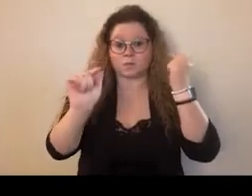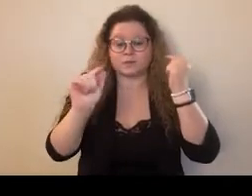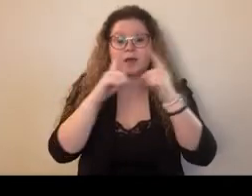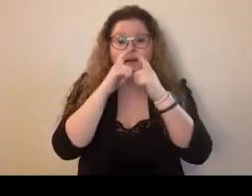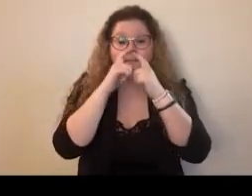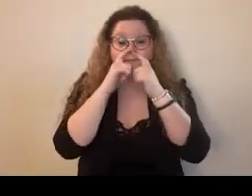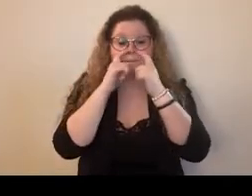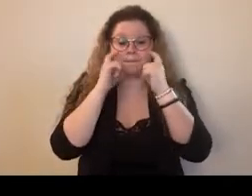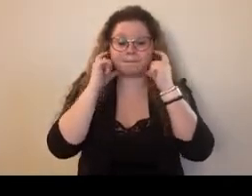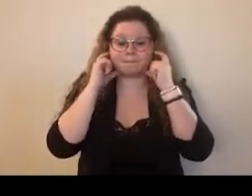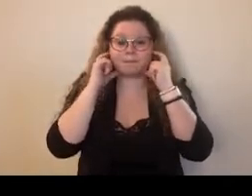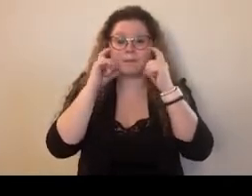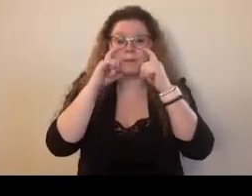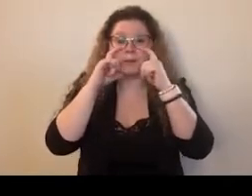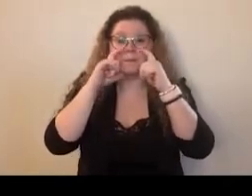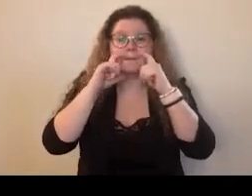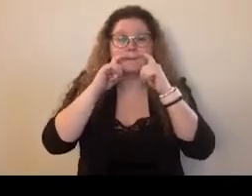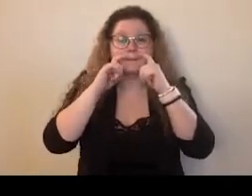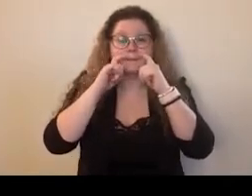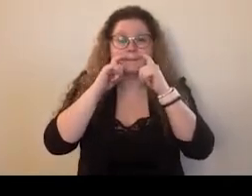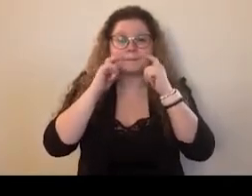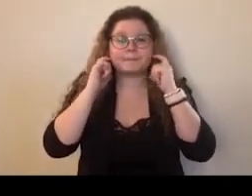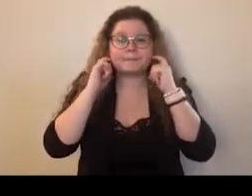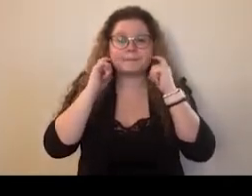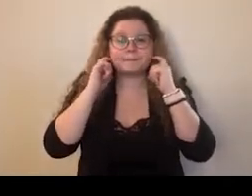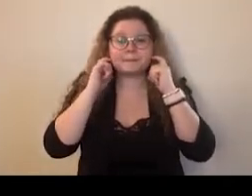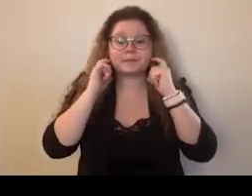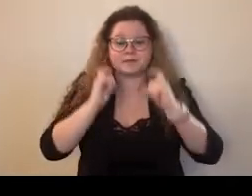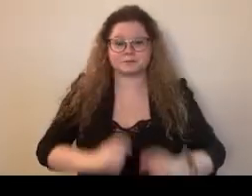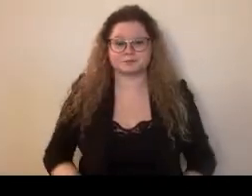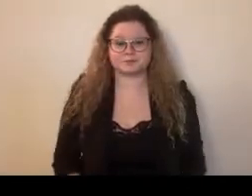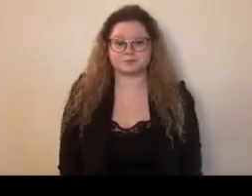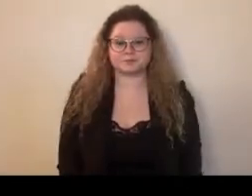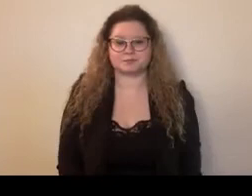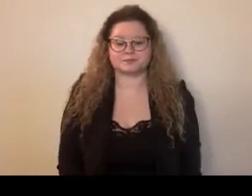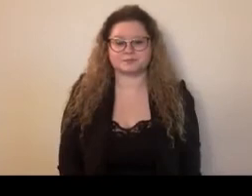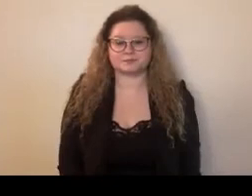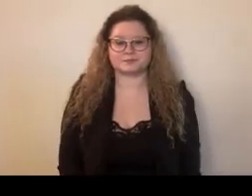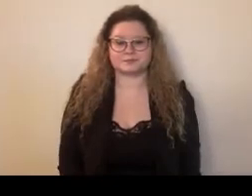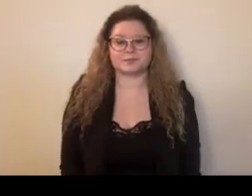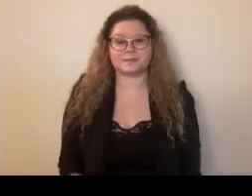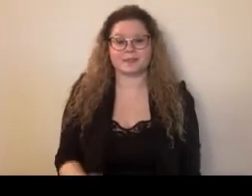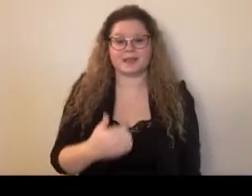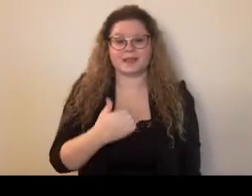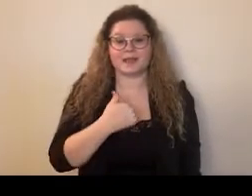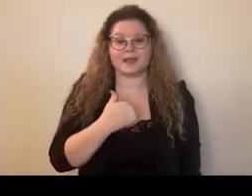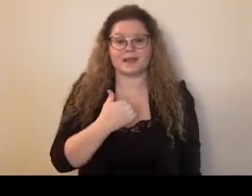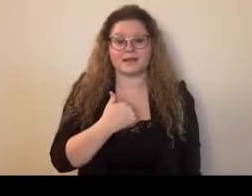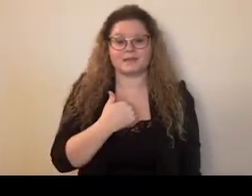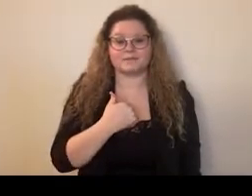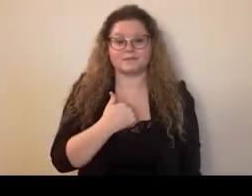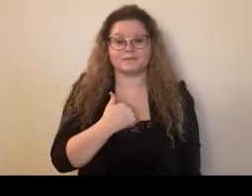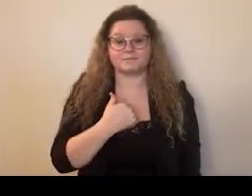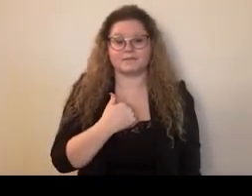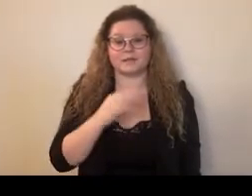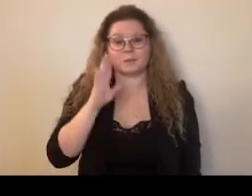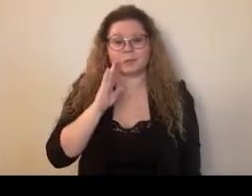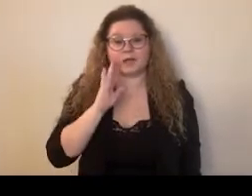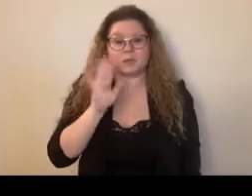mask that's pulled down slightly under her bottom lip. She has a beige scarf wrapped around her